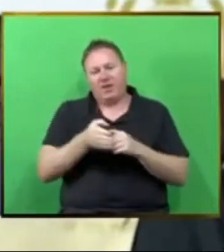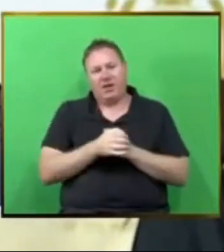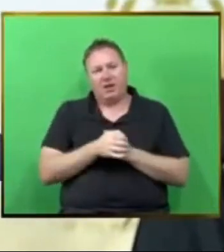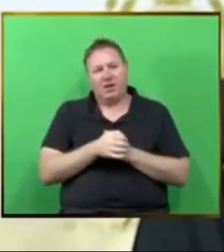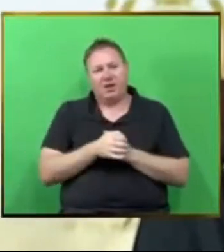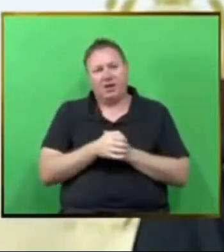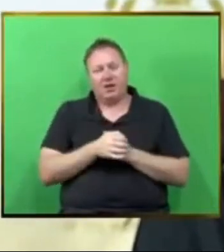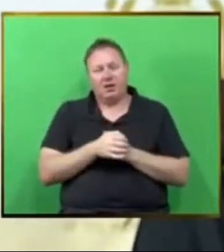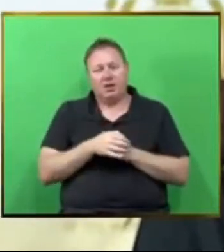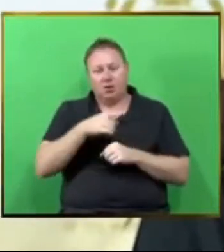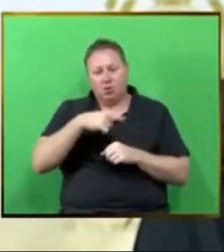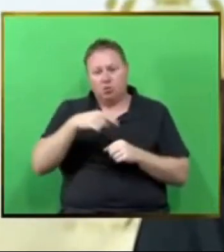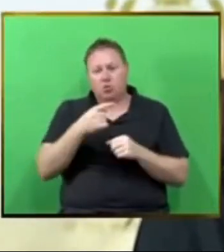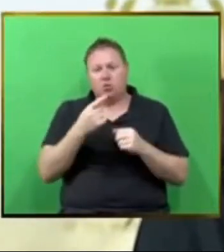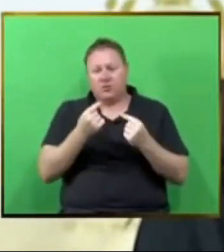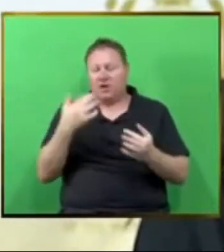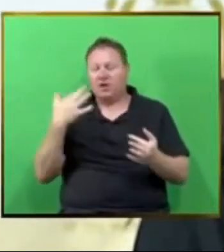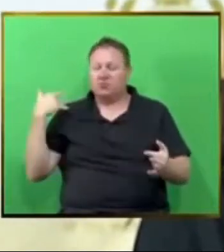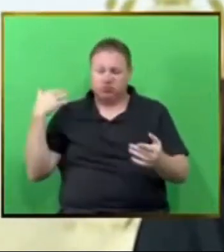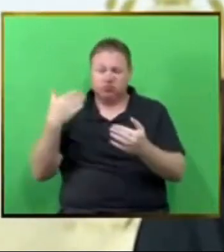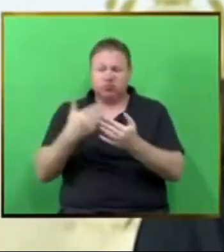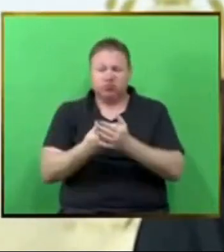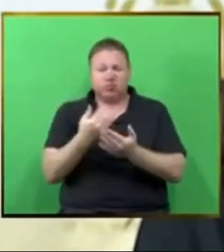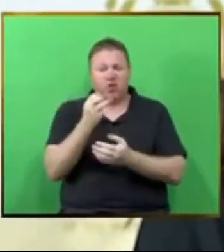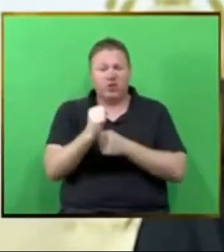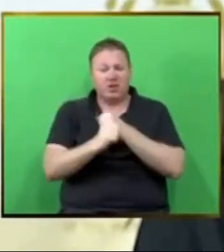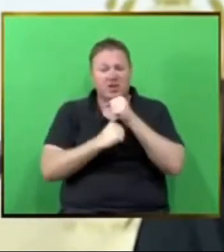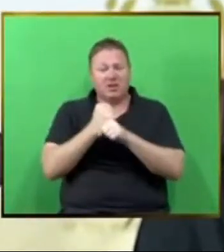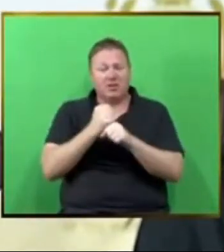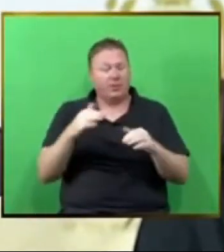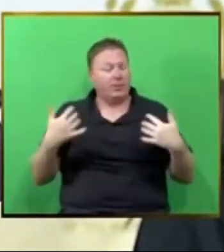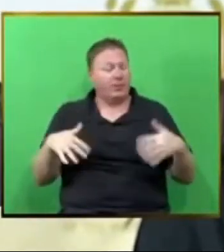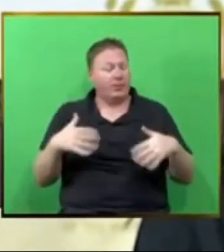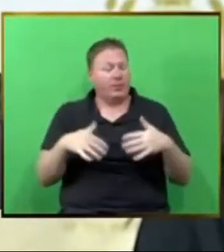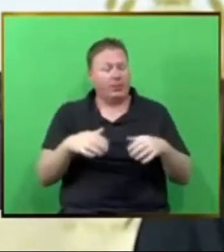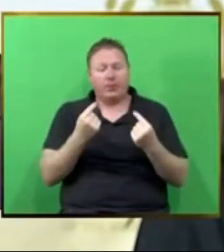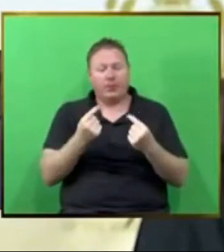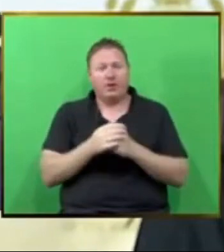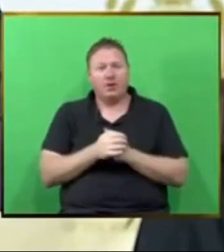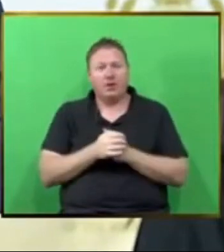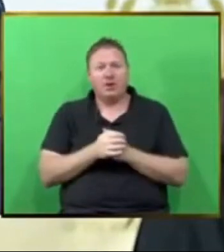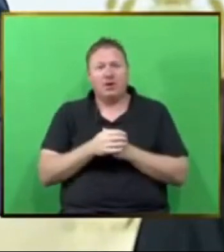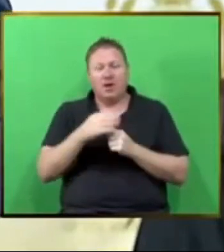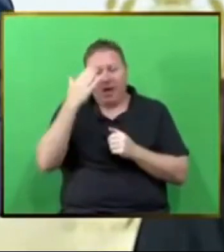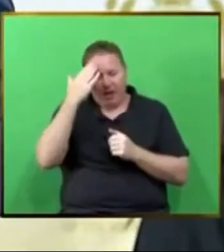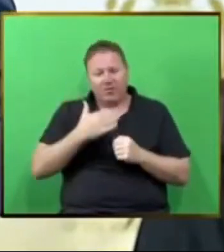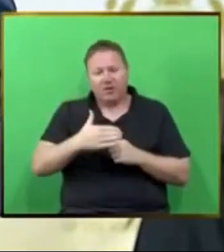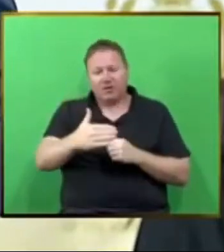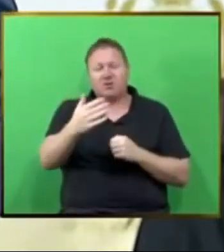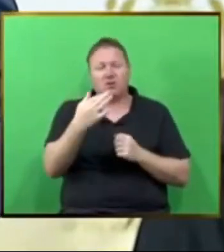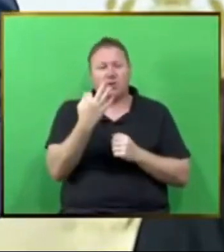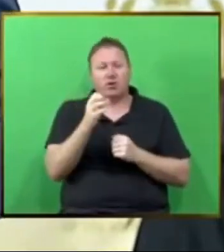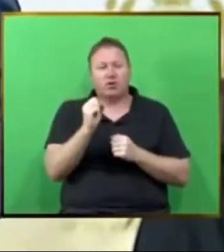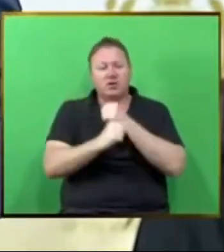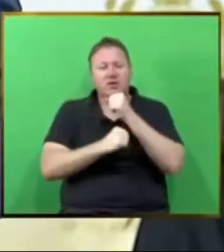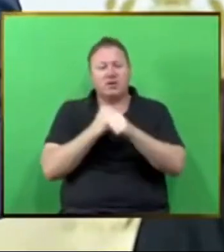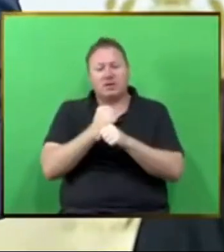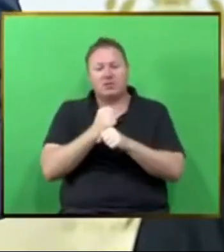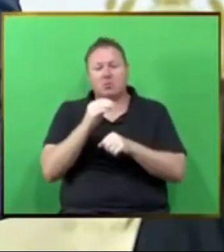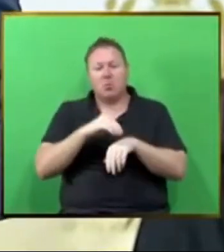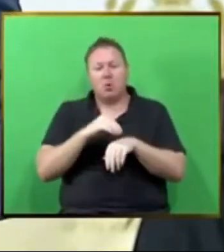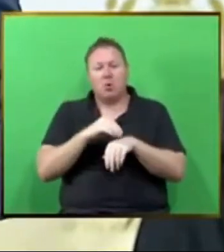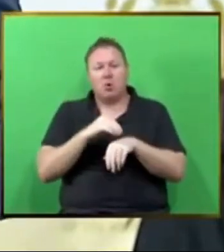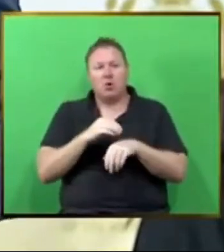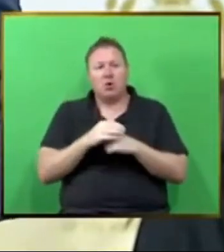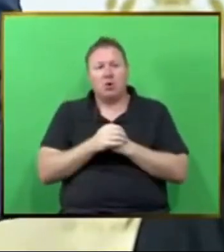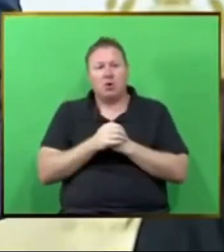a long way in the last 30 years. 30 years ahead of us, and whatever the challenges and opportunities they